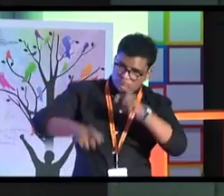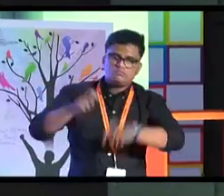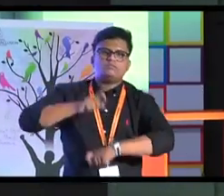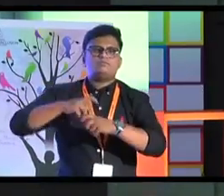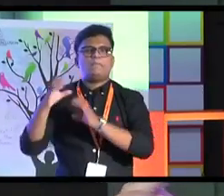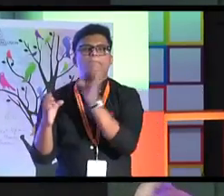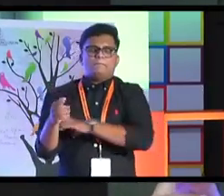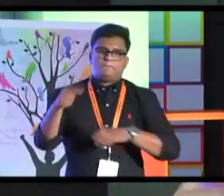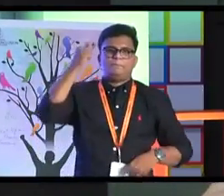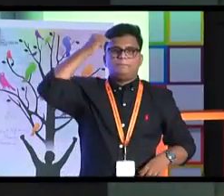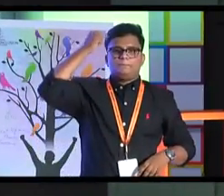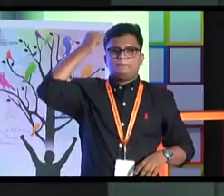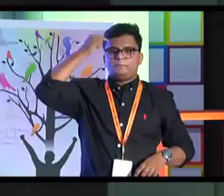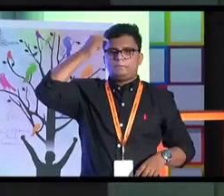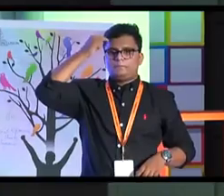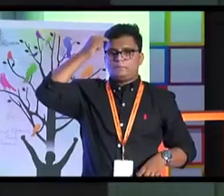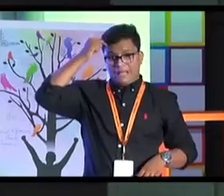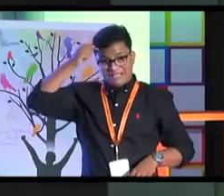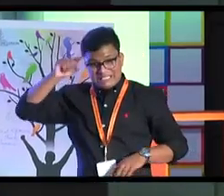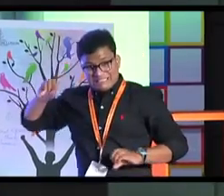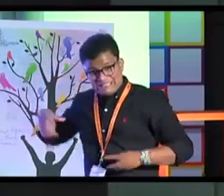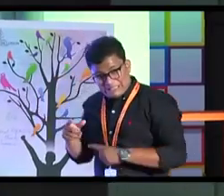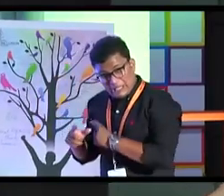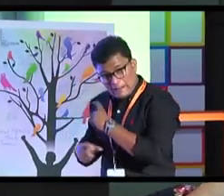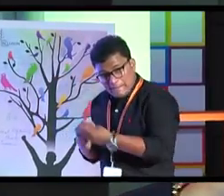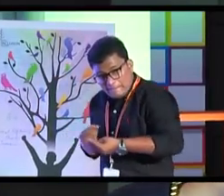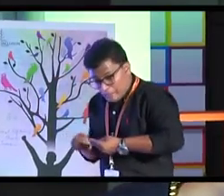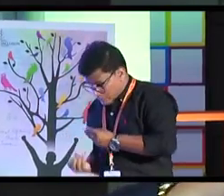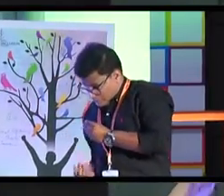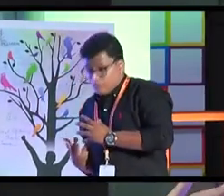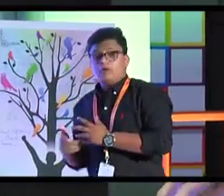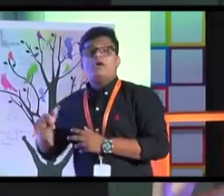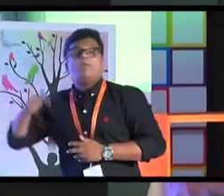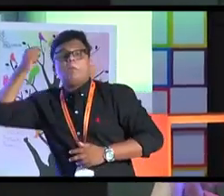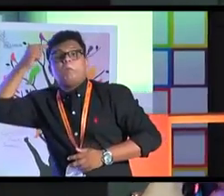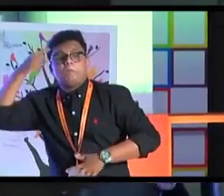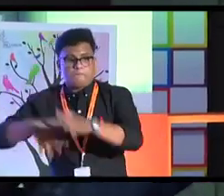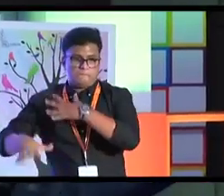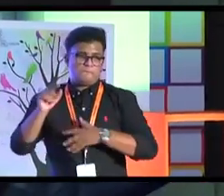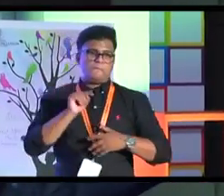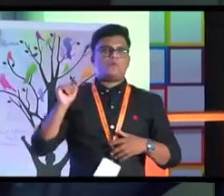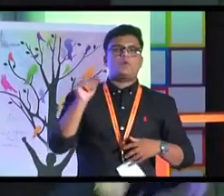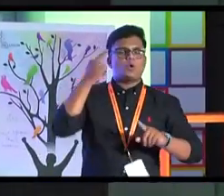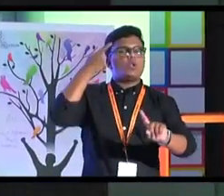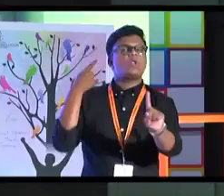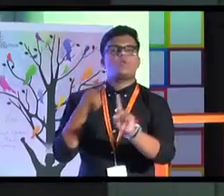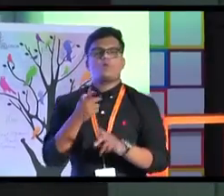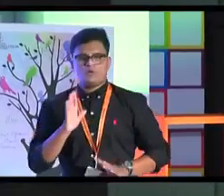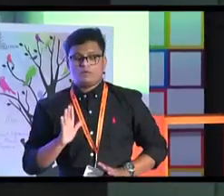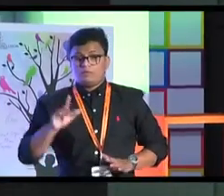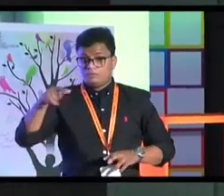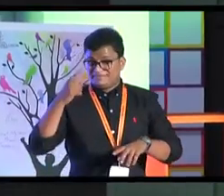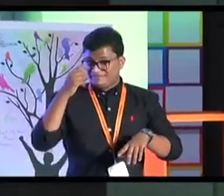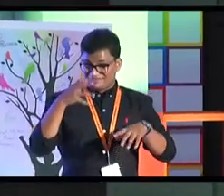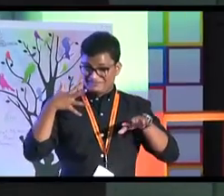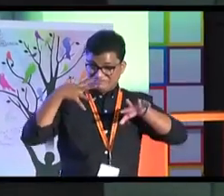that. That's the foundation of our entire advocacy. There are five different pillars to achieve the goal of inclusive